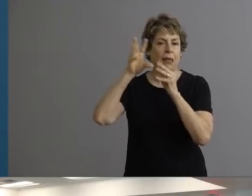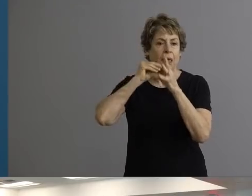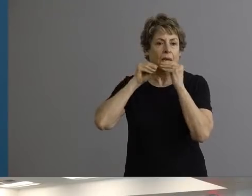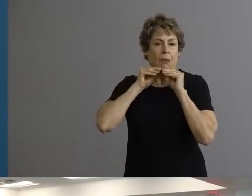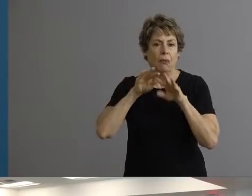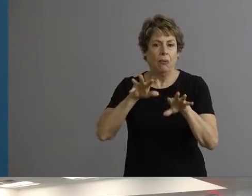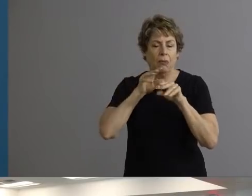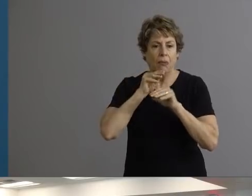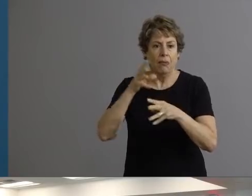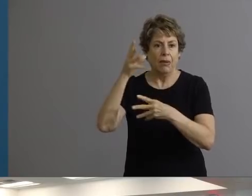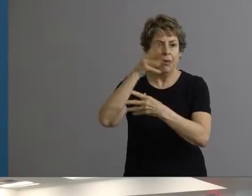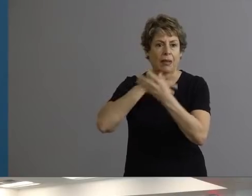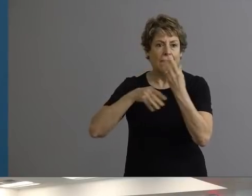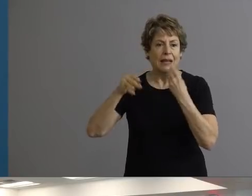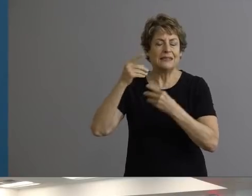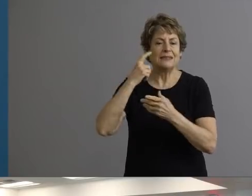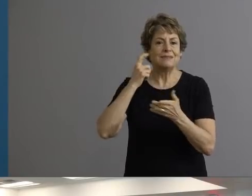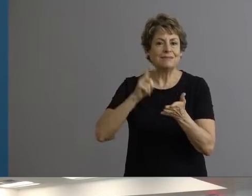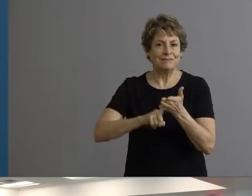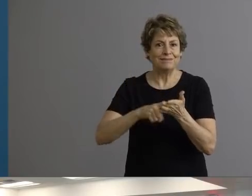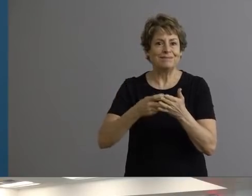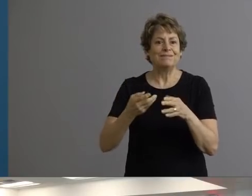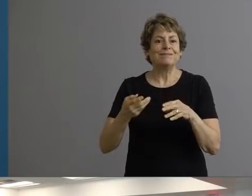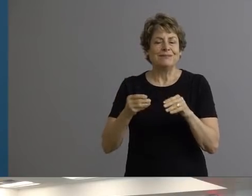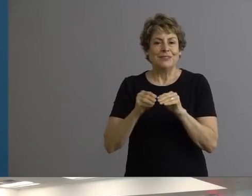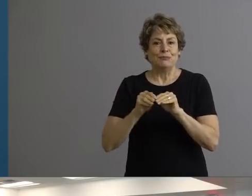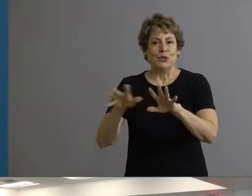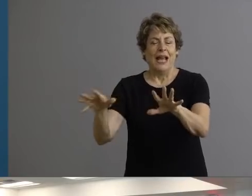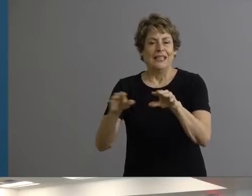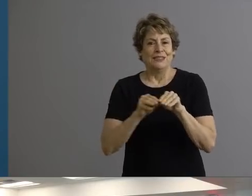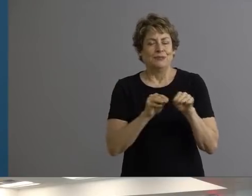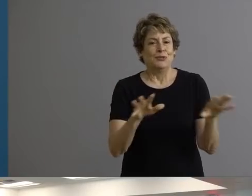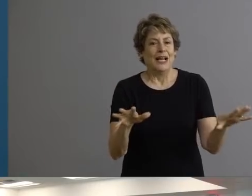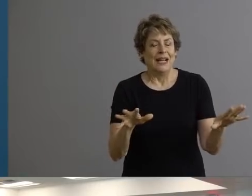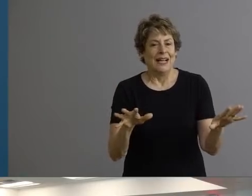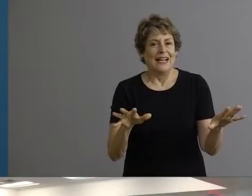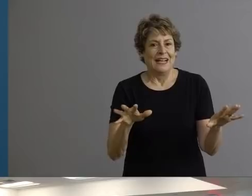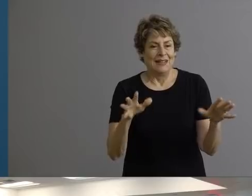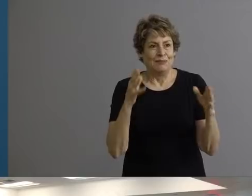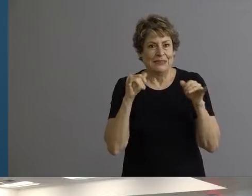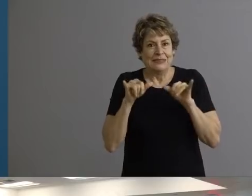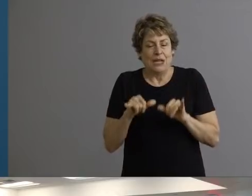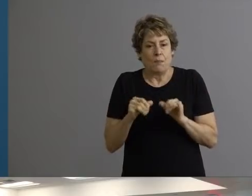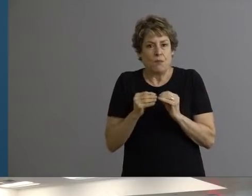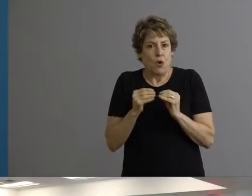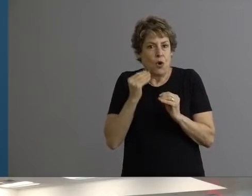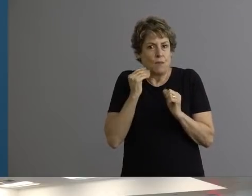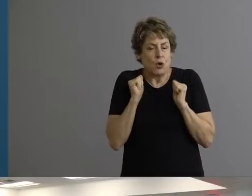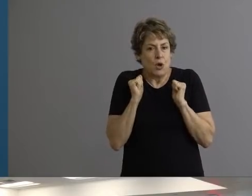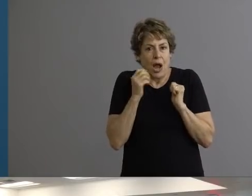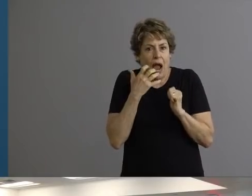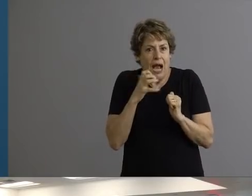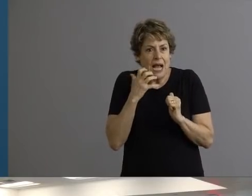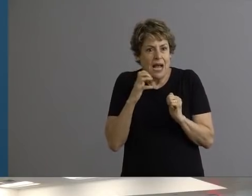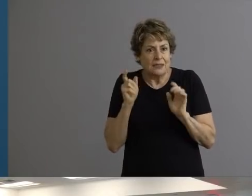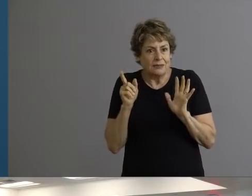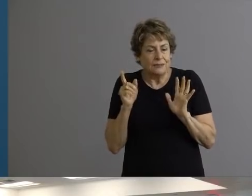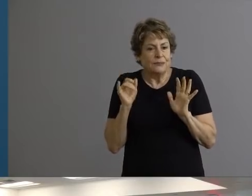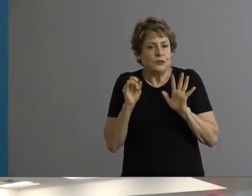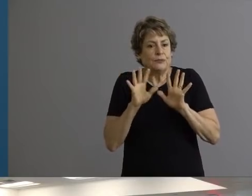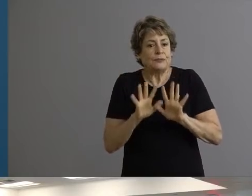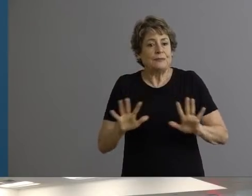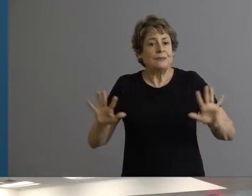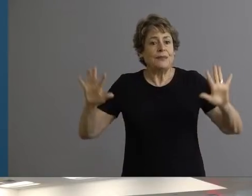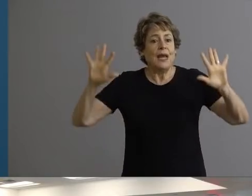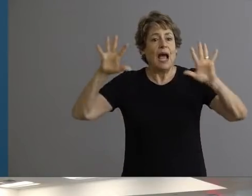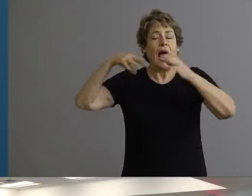the country, by and large, is more outside and having a different situation than what they did.